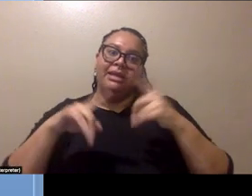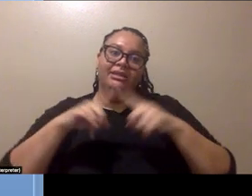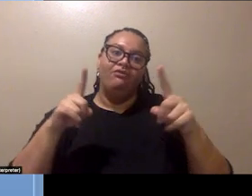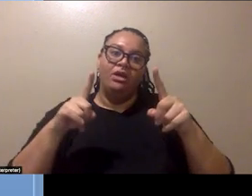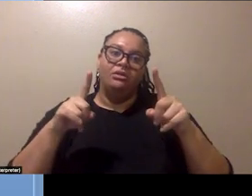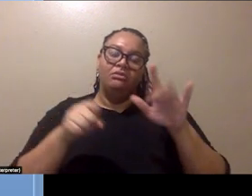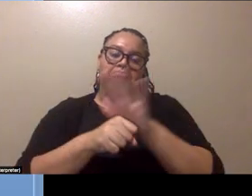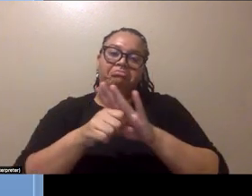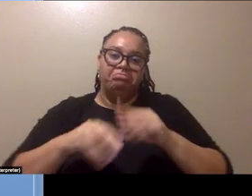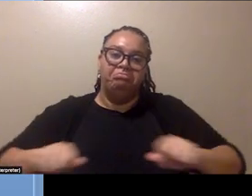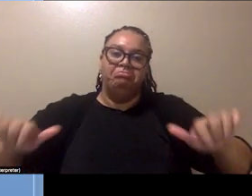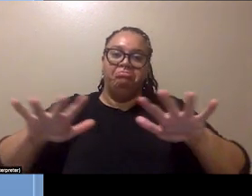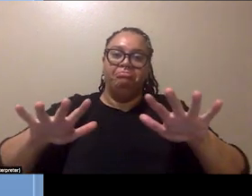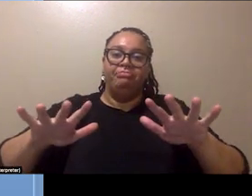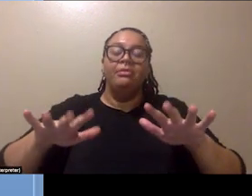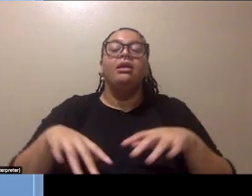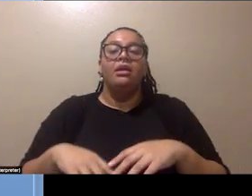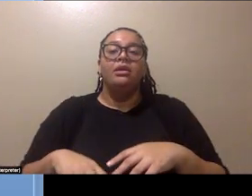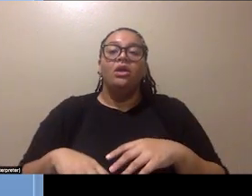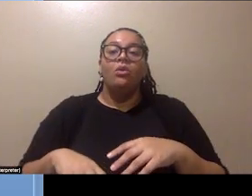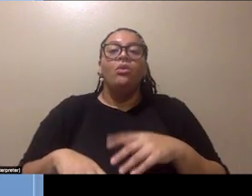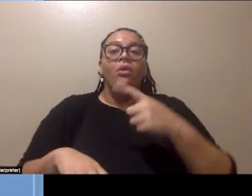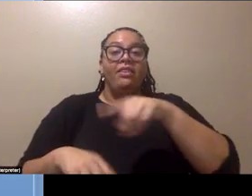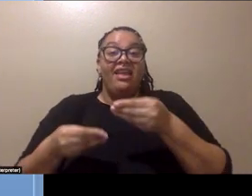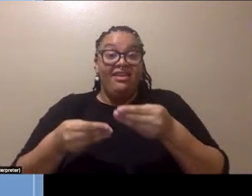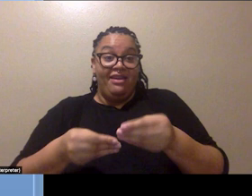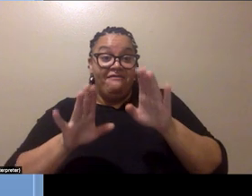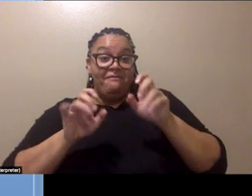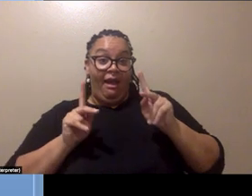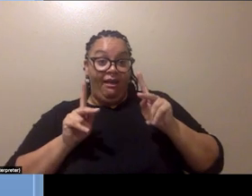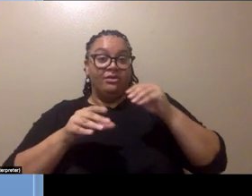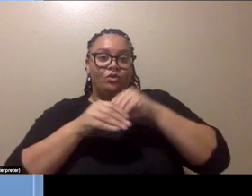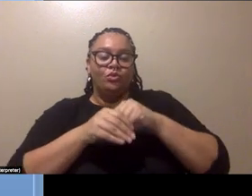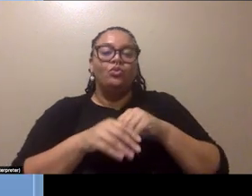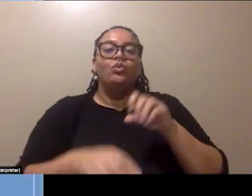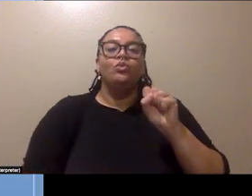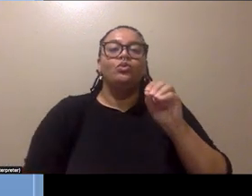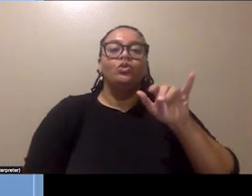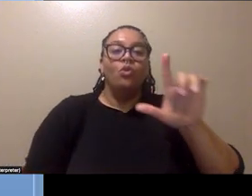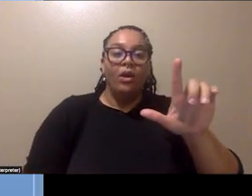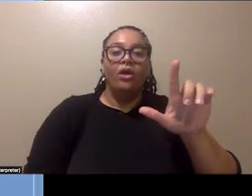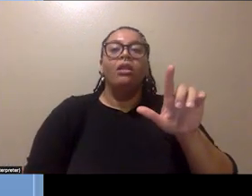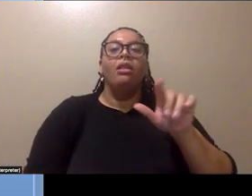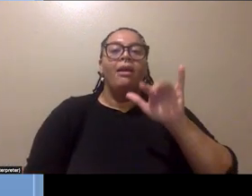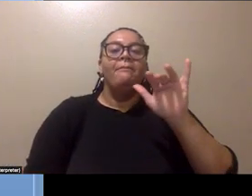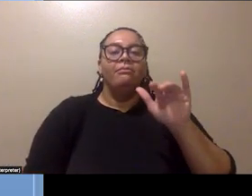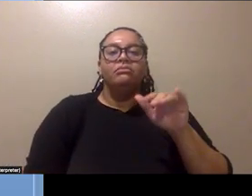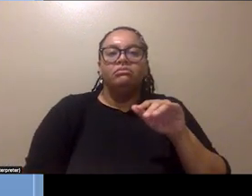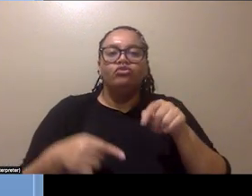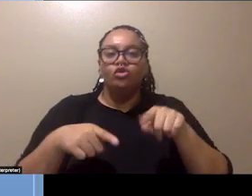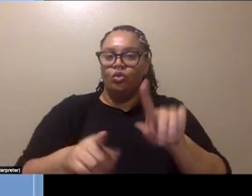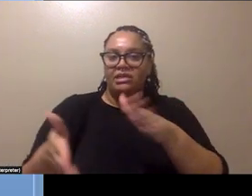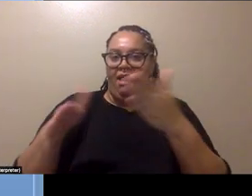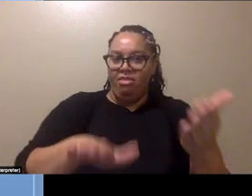the landscape. They contribute back into the soil as they break down. You can see large limbs falling off of this